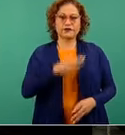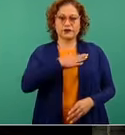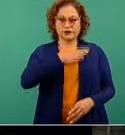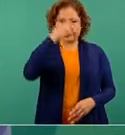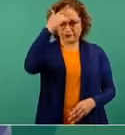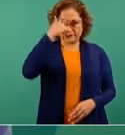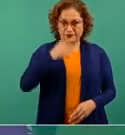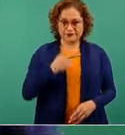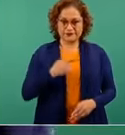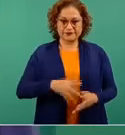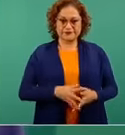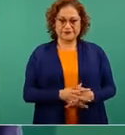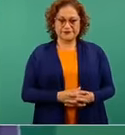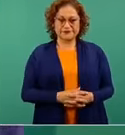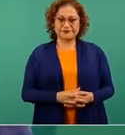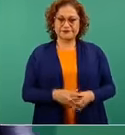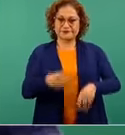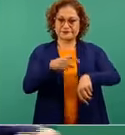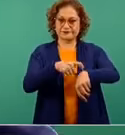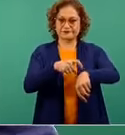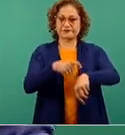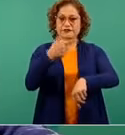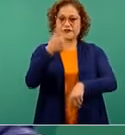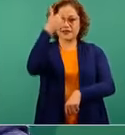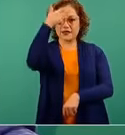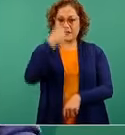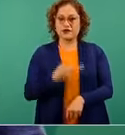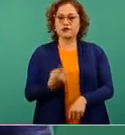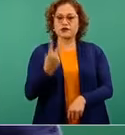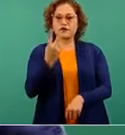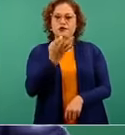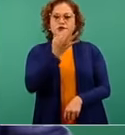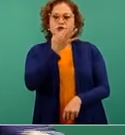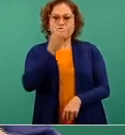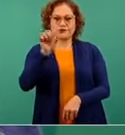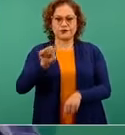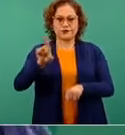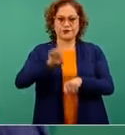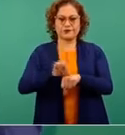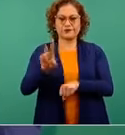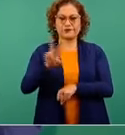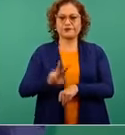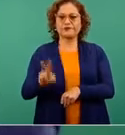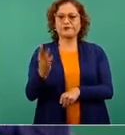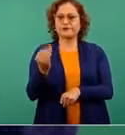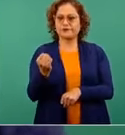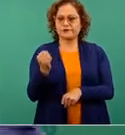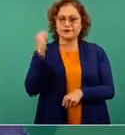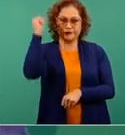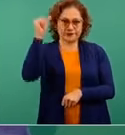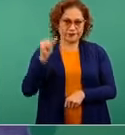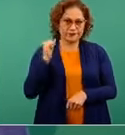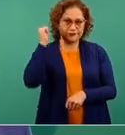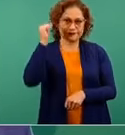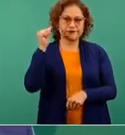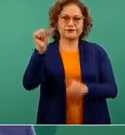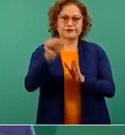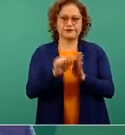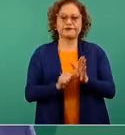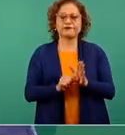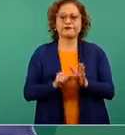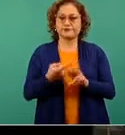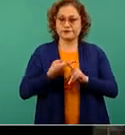. . . . . . . It's about 19 hours with 2 minutes of this Friday 9th of April. We're going start the conference